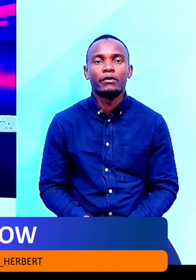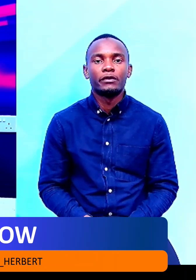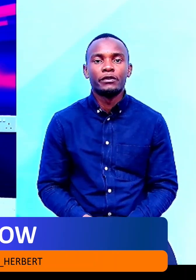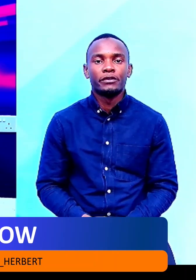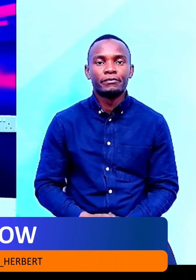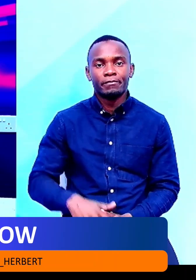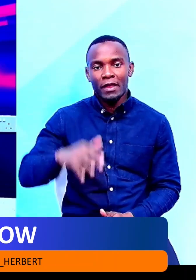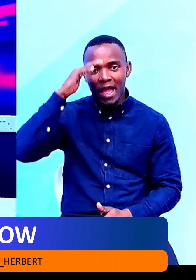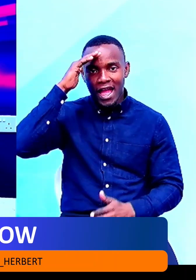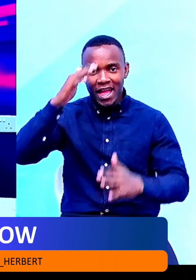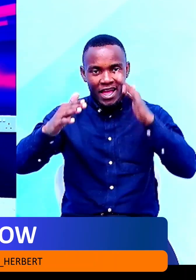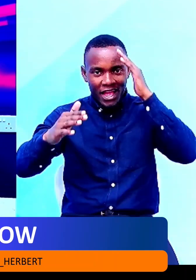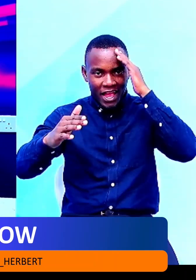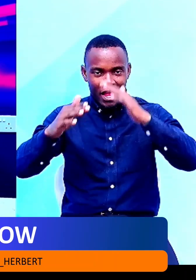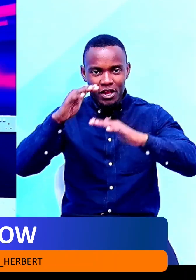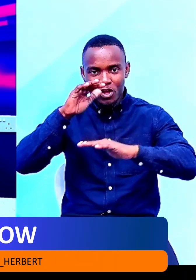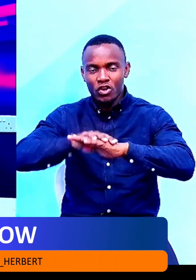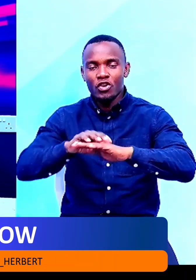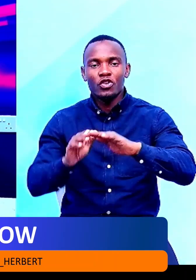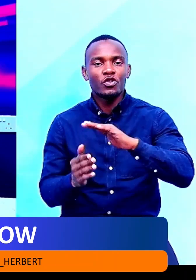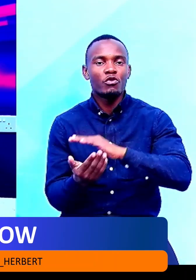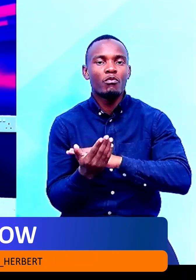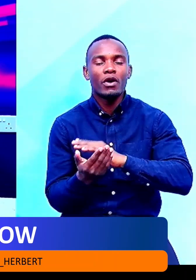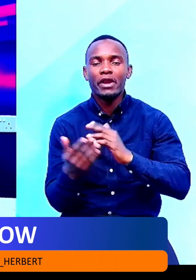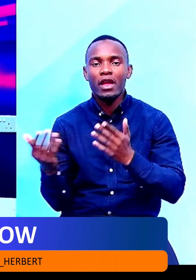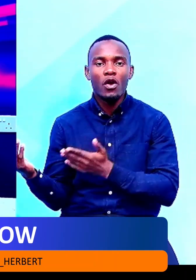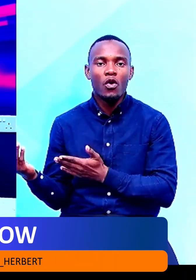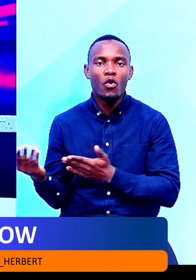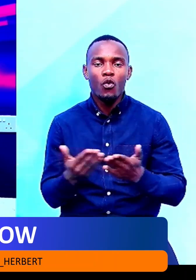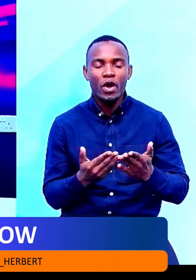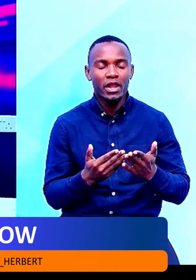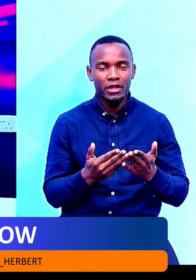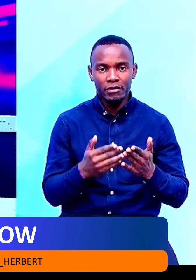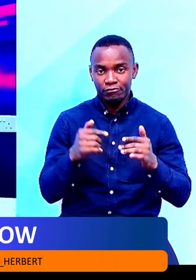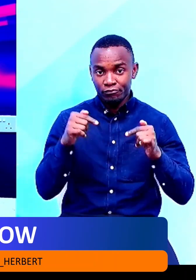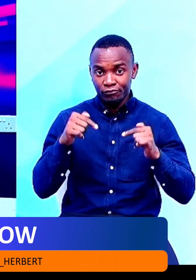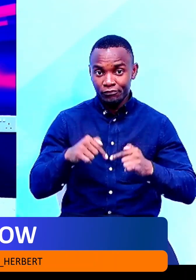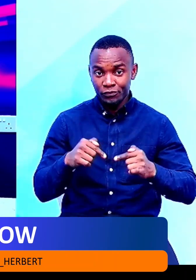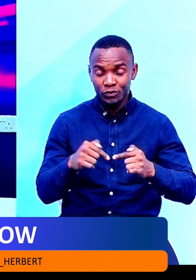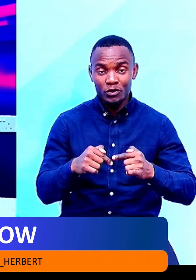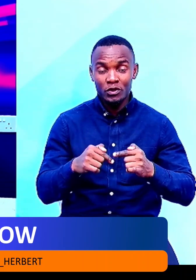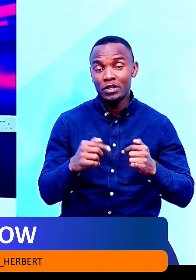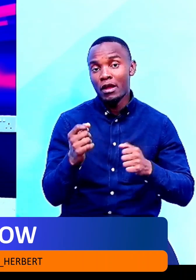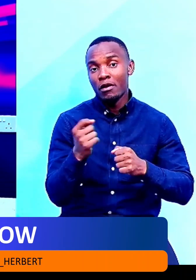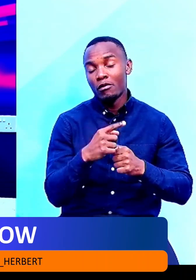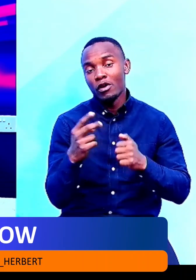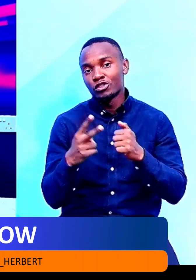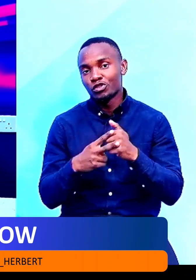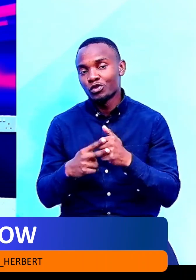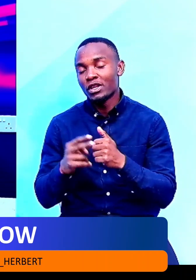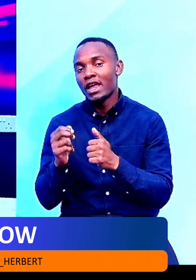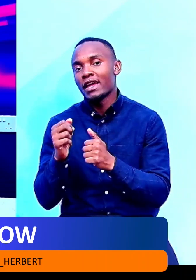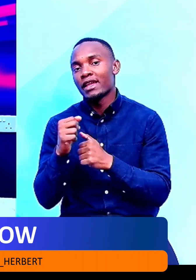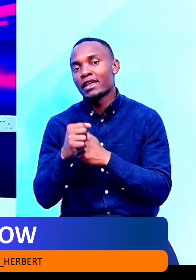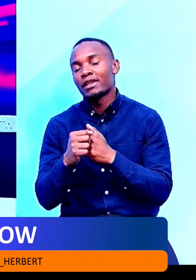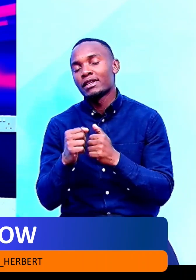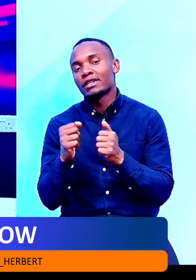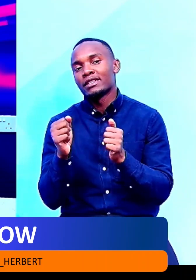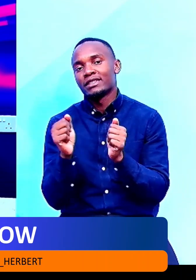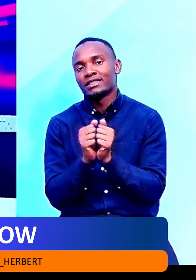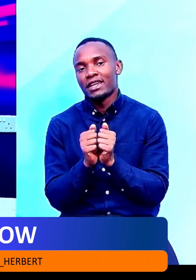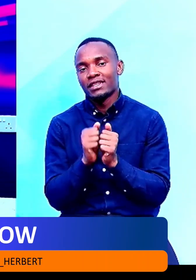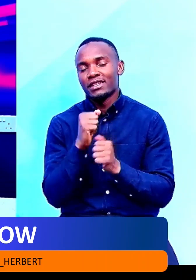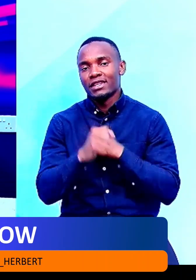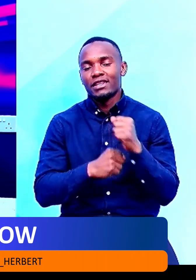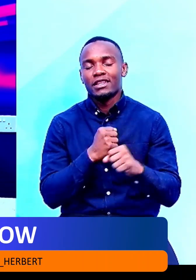Hello and good morning and welcome to this 10th day of July 2025. We are here